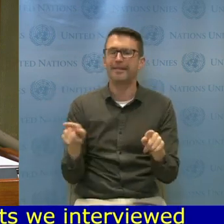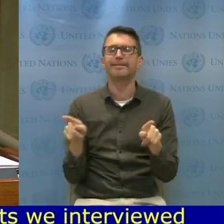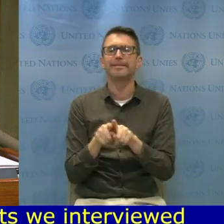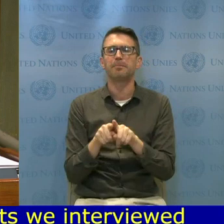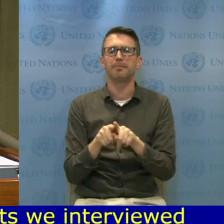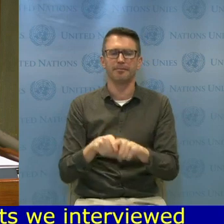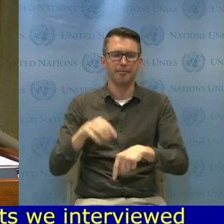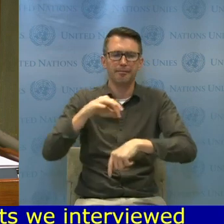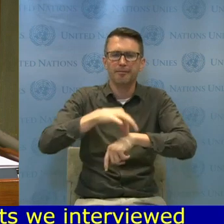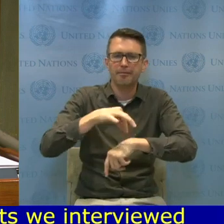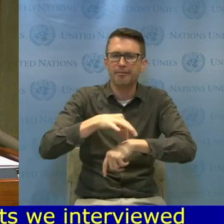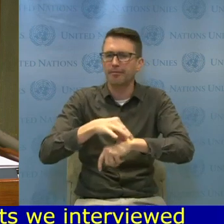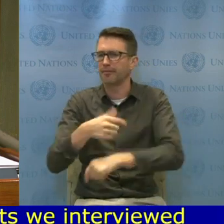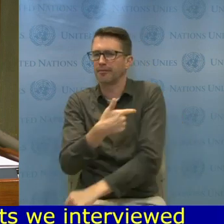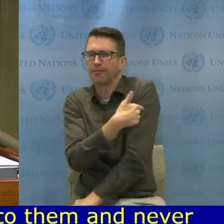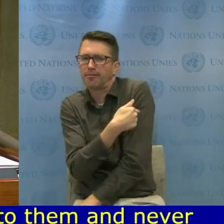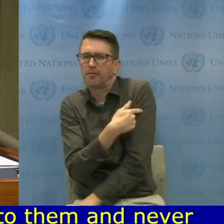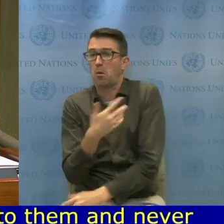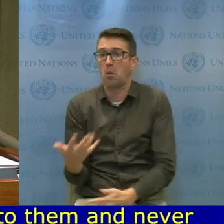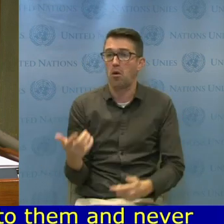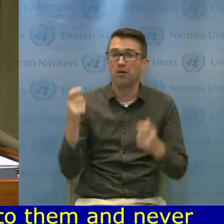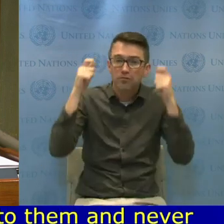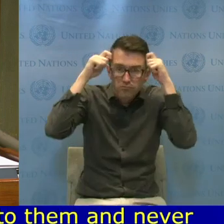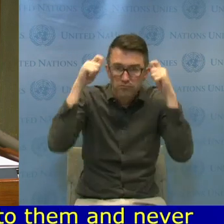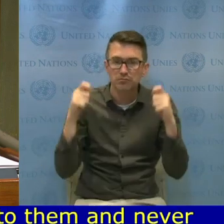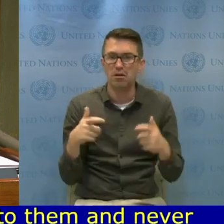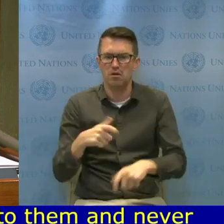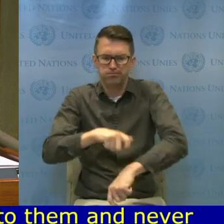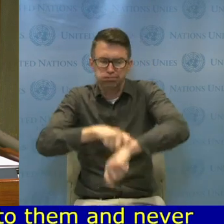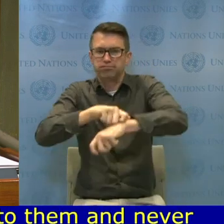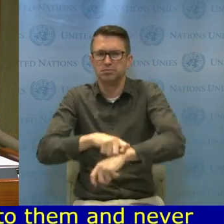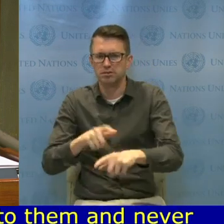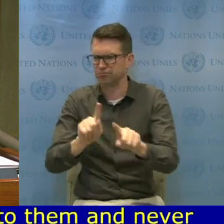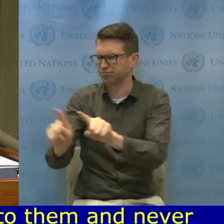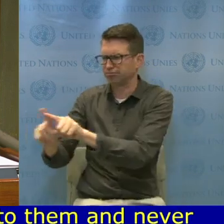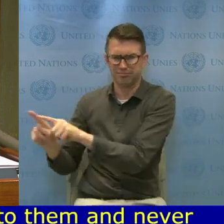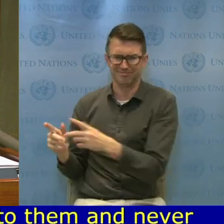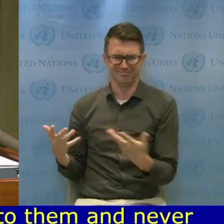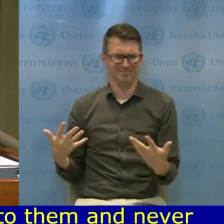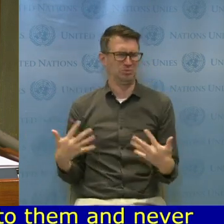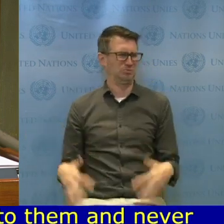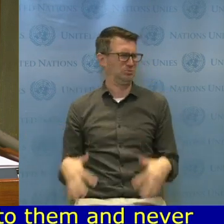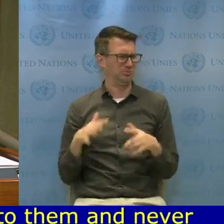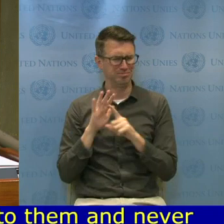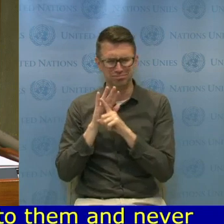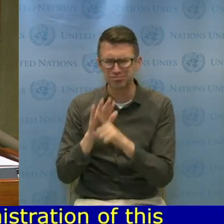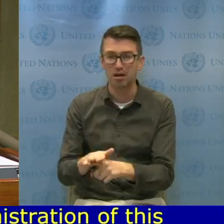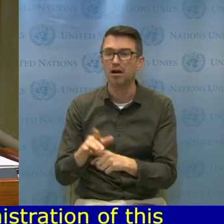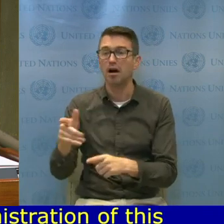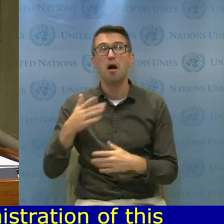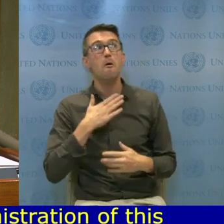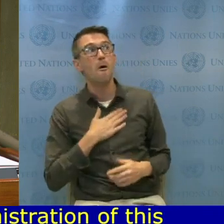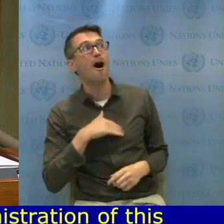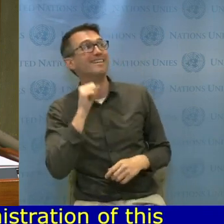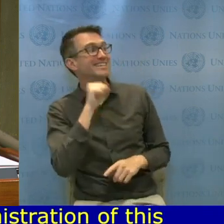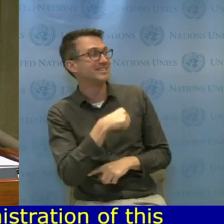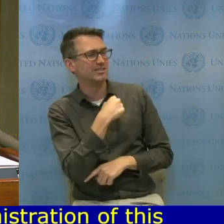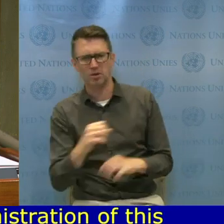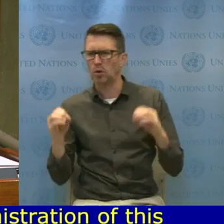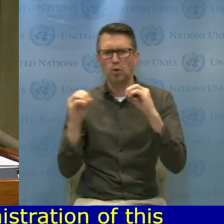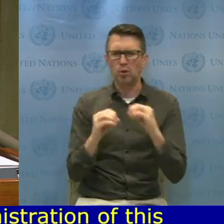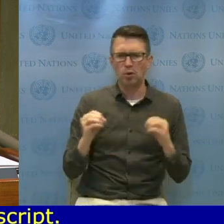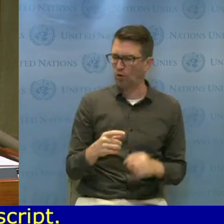a psychiatrist. Report from Human Rights Watch and finding by Indonesian National Commission on Violence Against